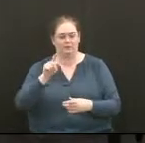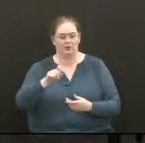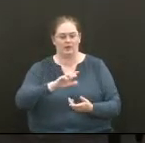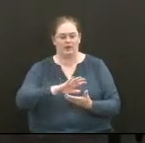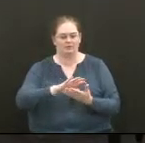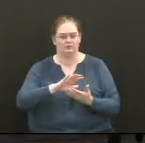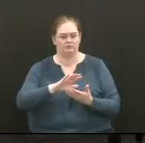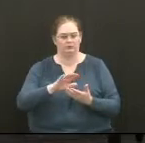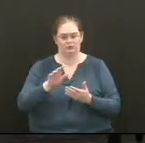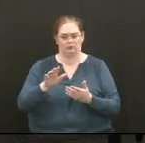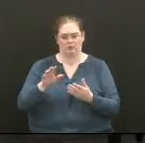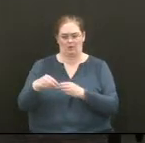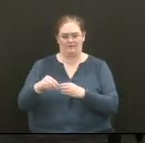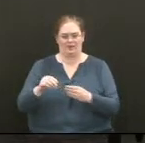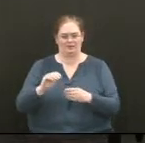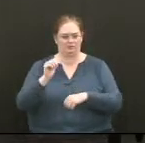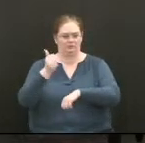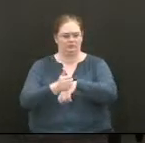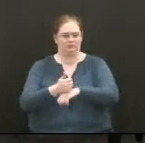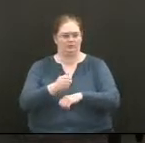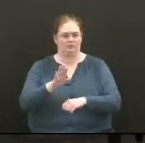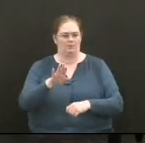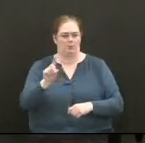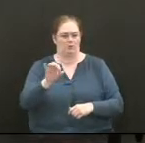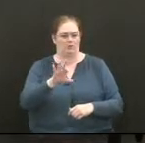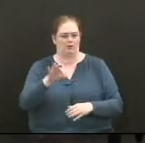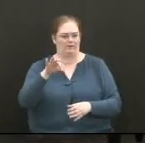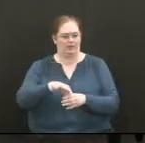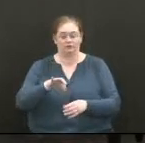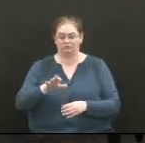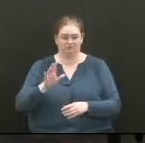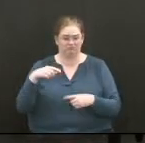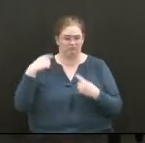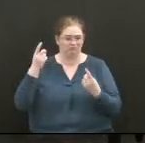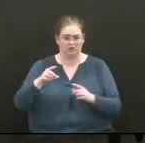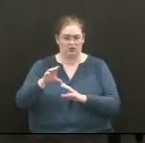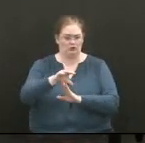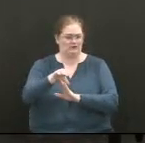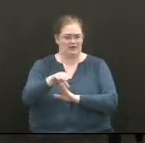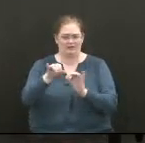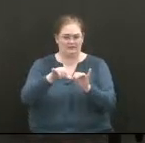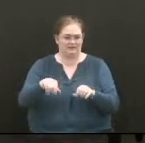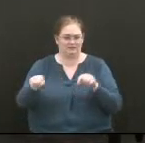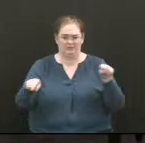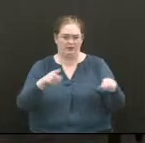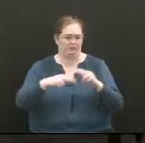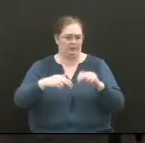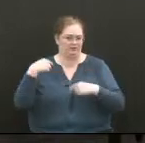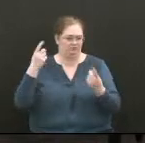Board of Elections offices. There is no, and there never was any surveillance system in either building.